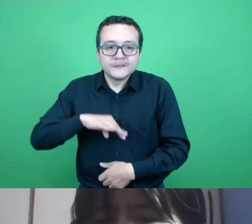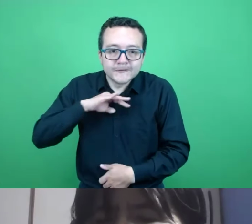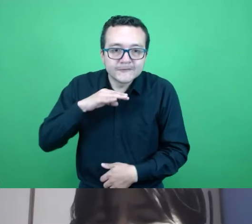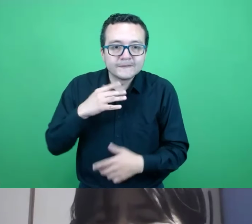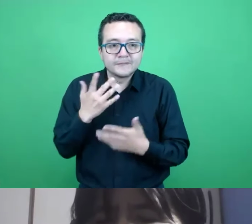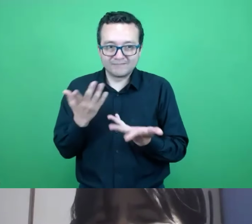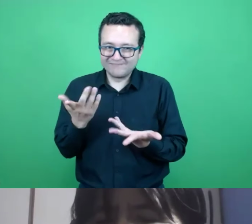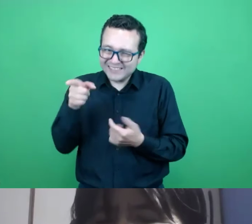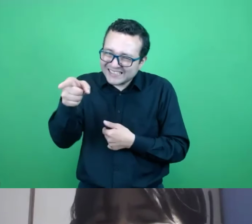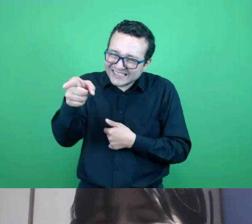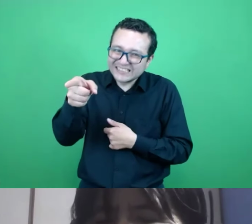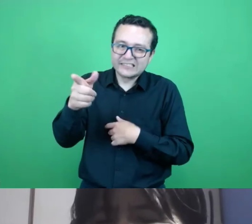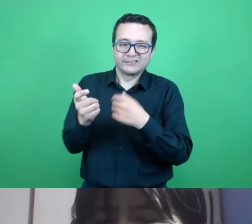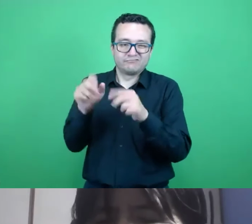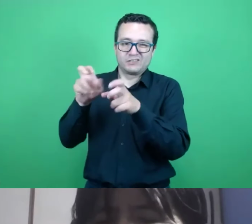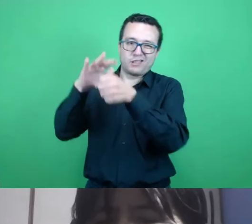life quality.